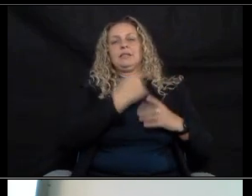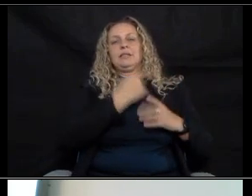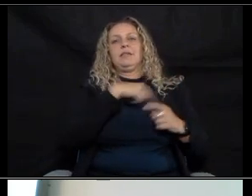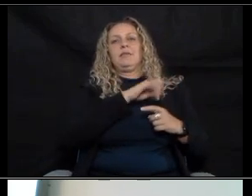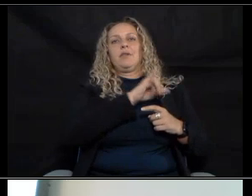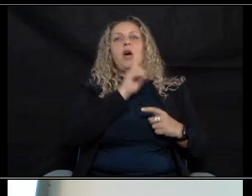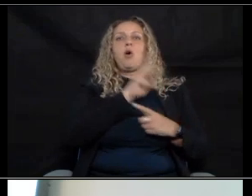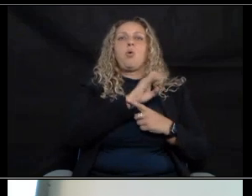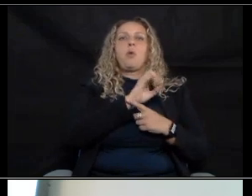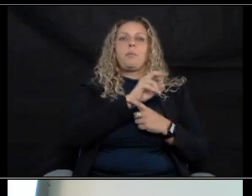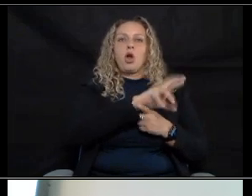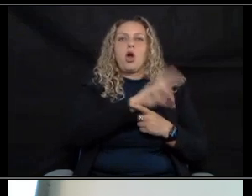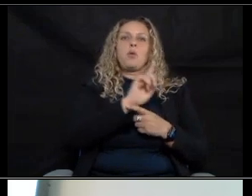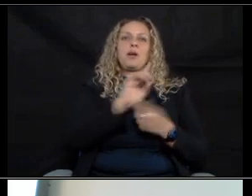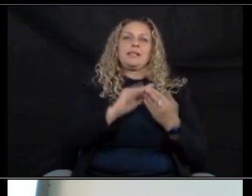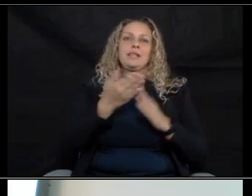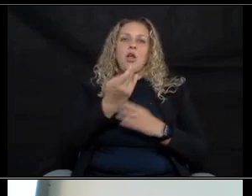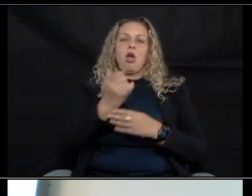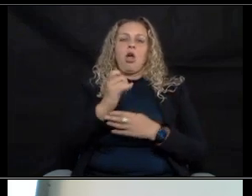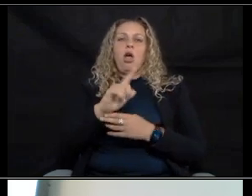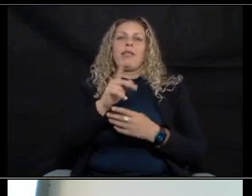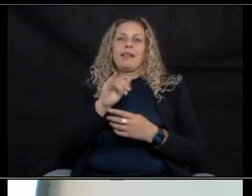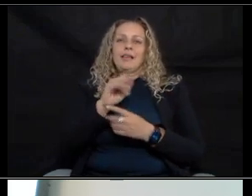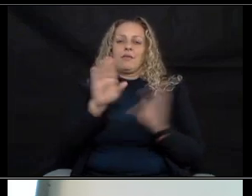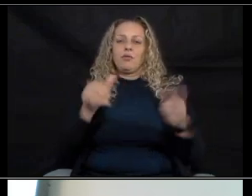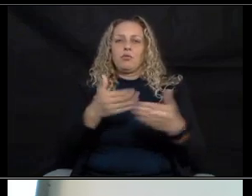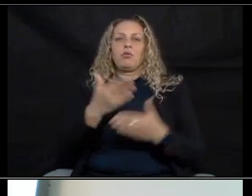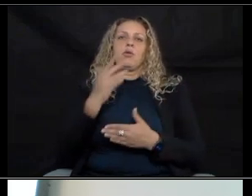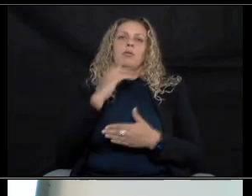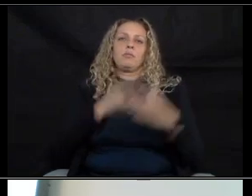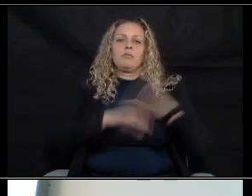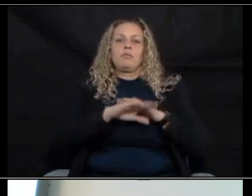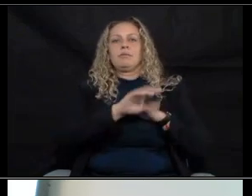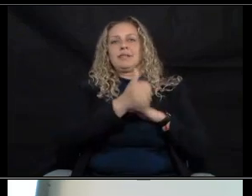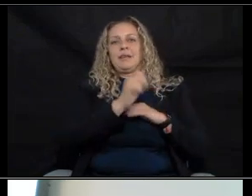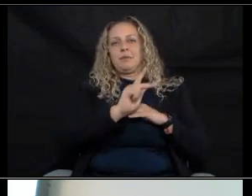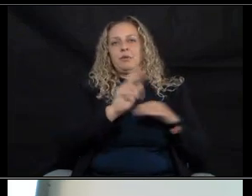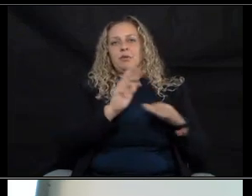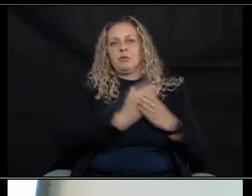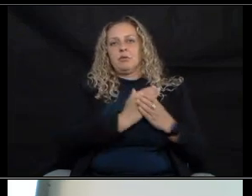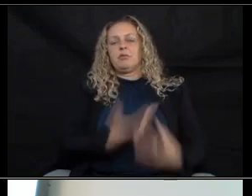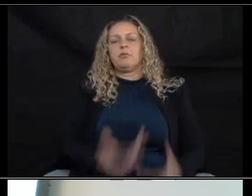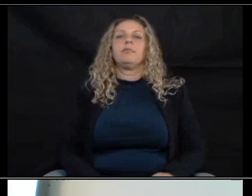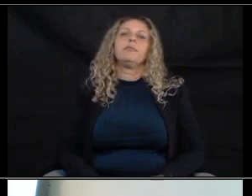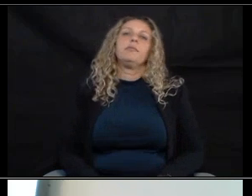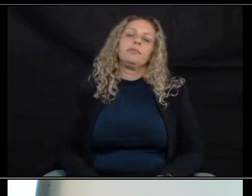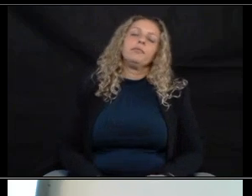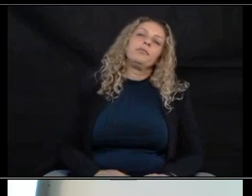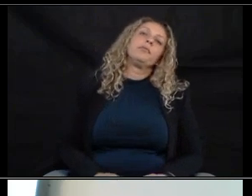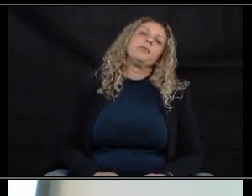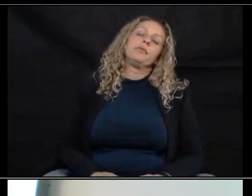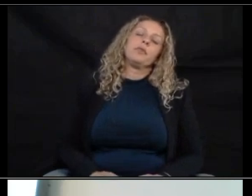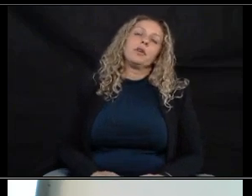GoToWebinar in person at City Hall Community Room. Capacity is limited to 10 attendees. And so I just want to make